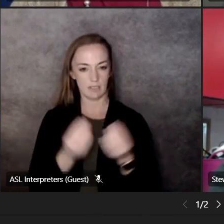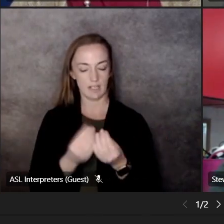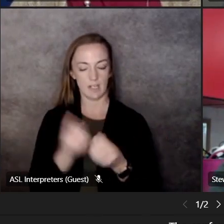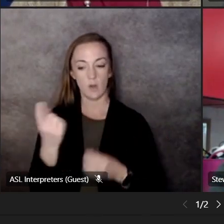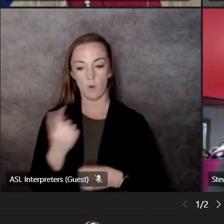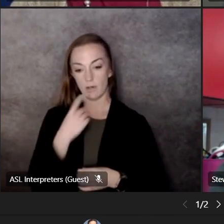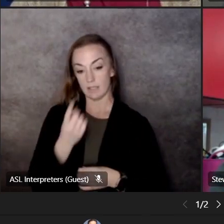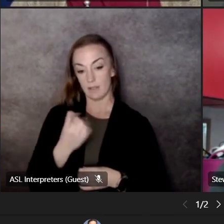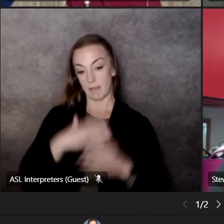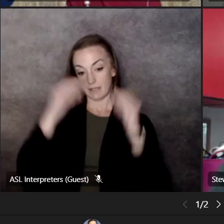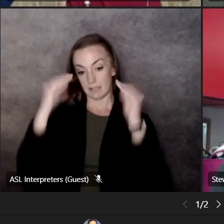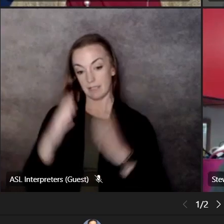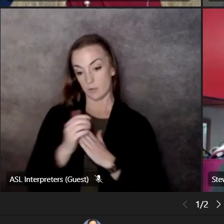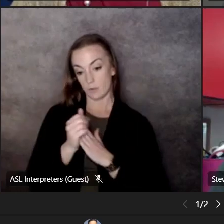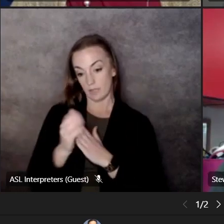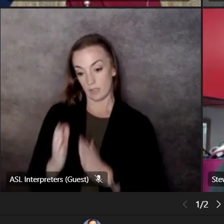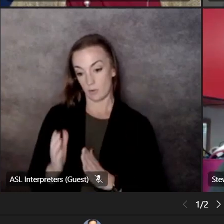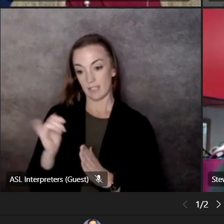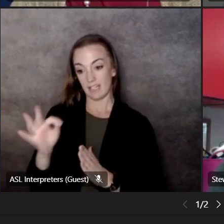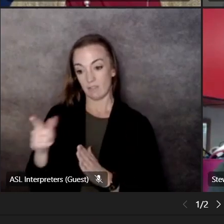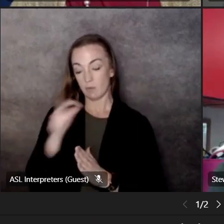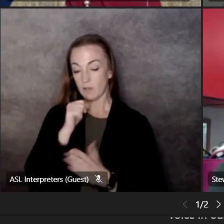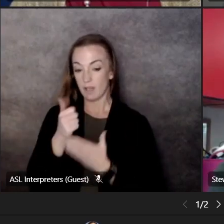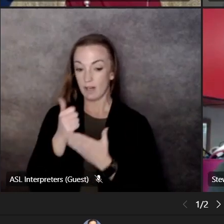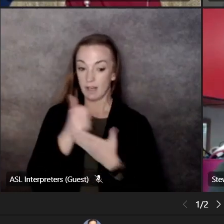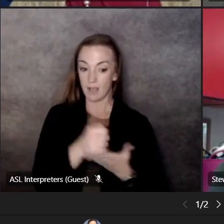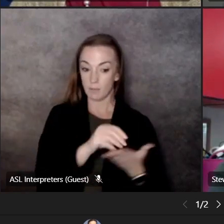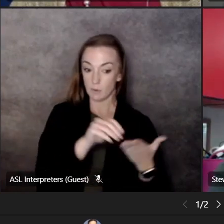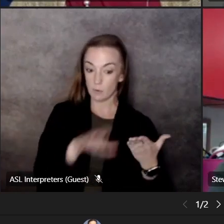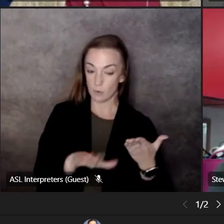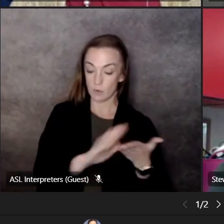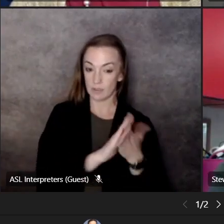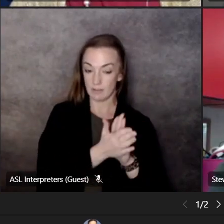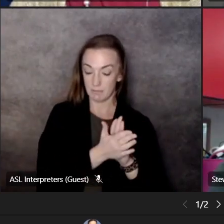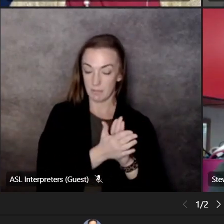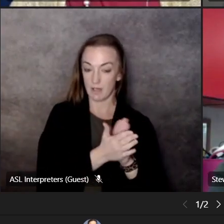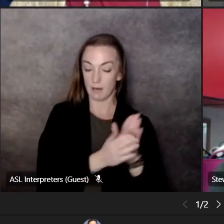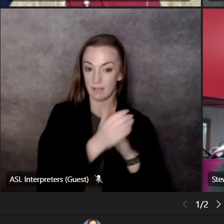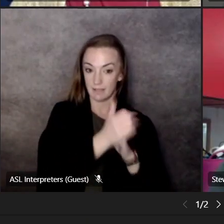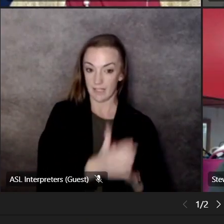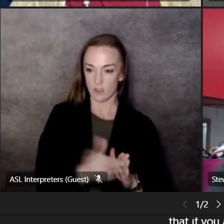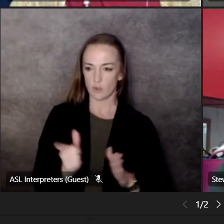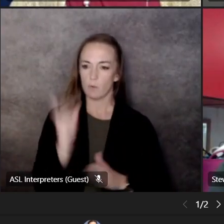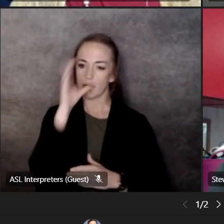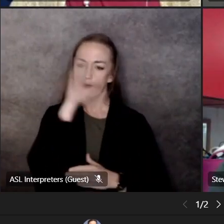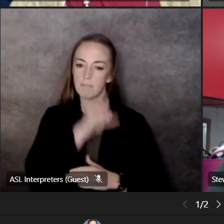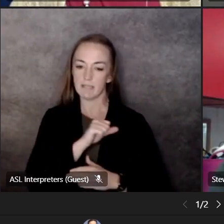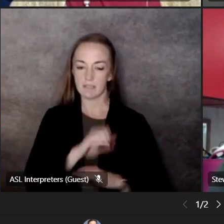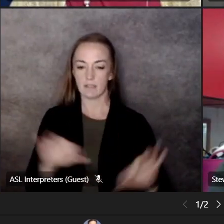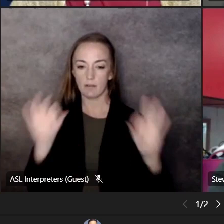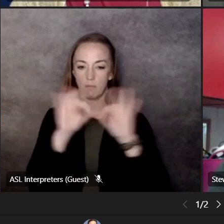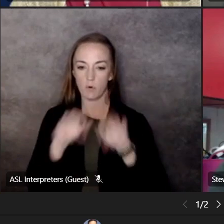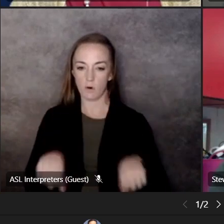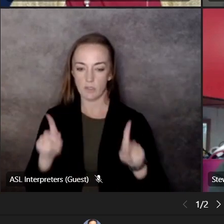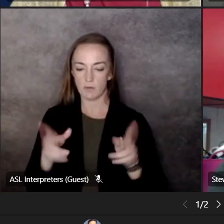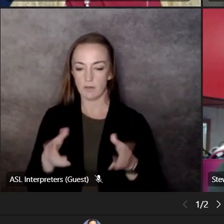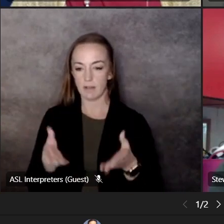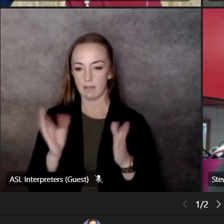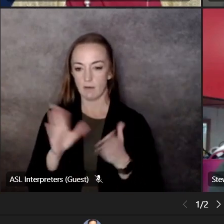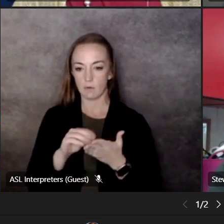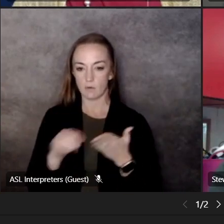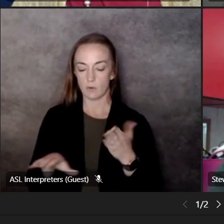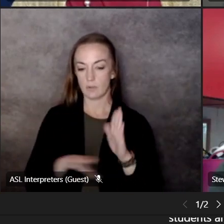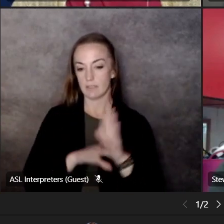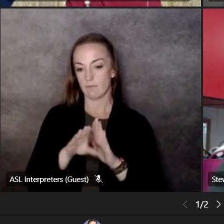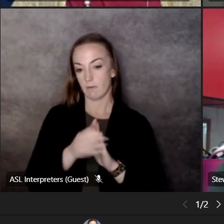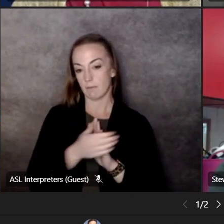developing leadership within your students and chapters, you are missing a significant opportunity to allow your students to develop those skills they will need in the